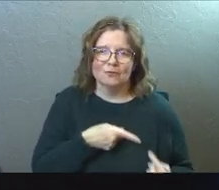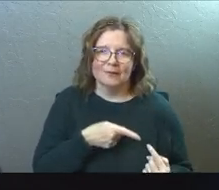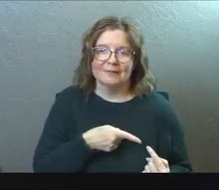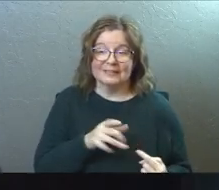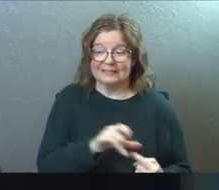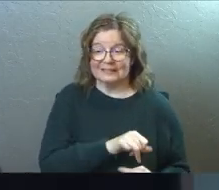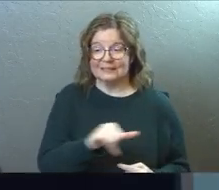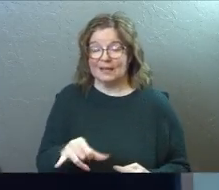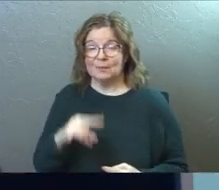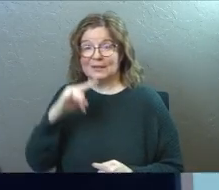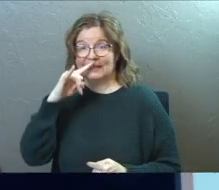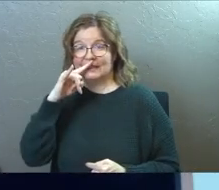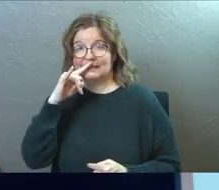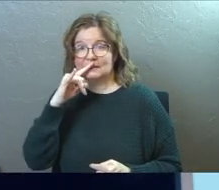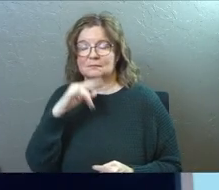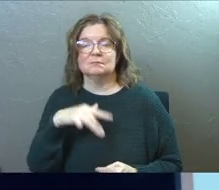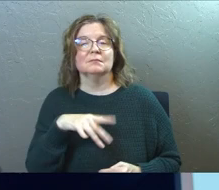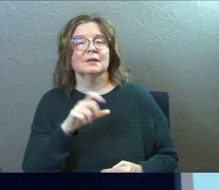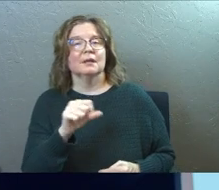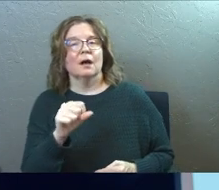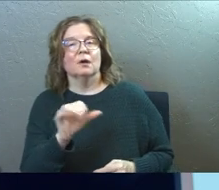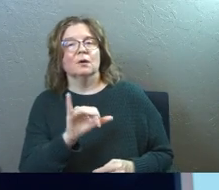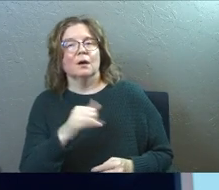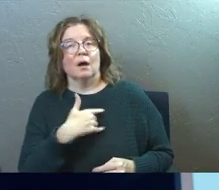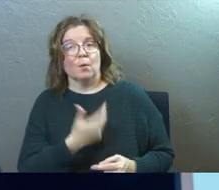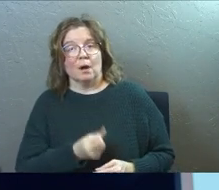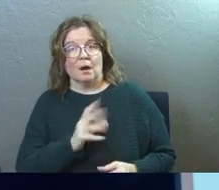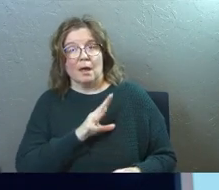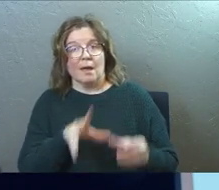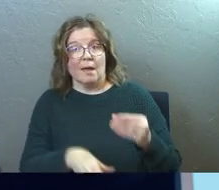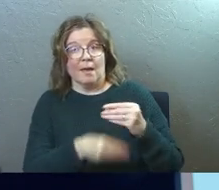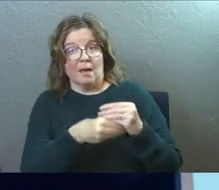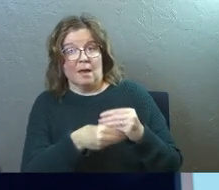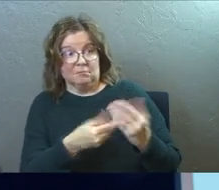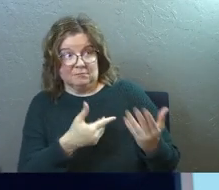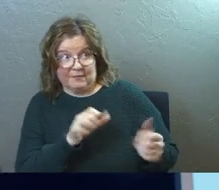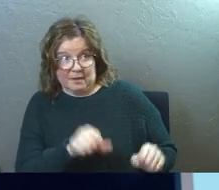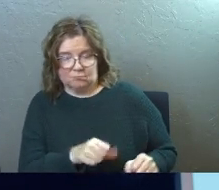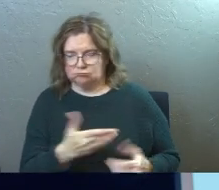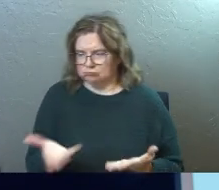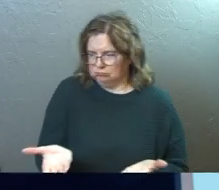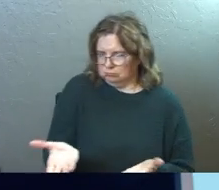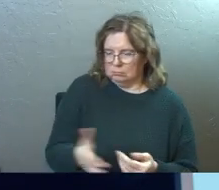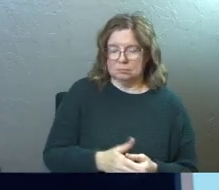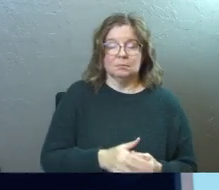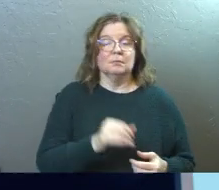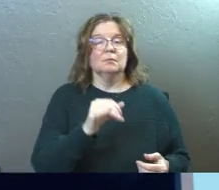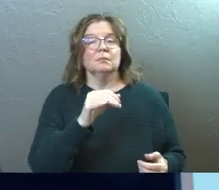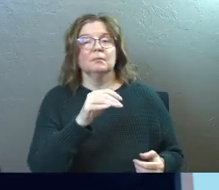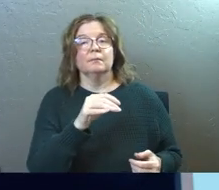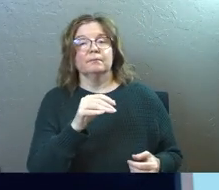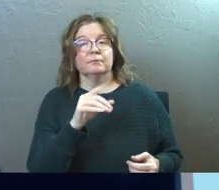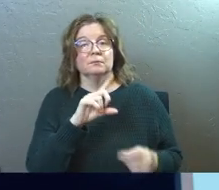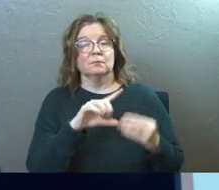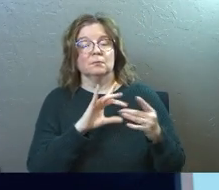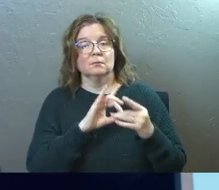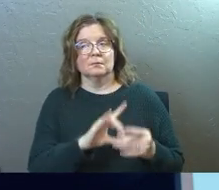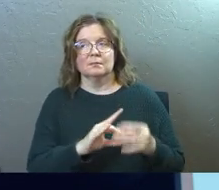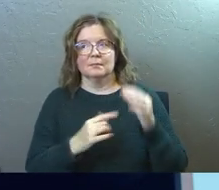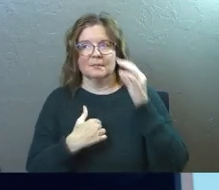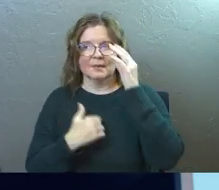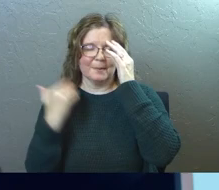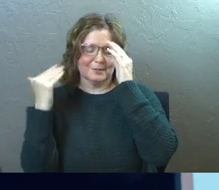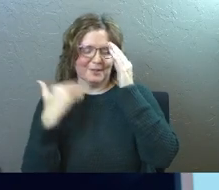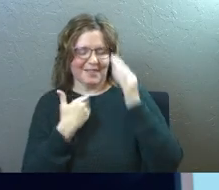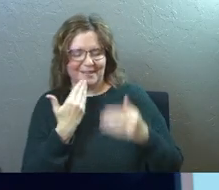with your kids. Yeah. Just a practical thing, too, that I'd love to throw in, if I may. Please. Very good. Is in regard to, yeah, I'm an